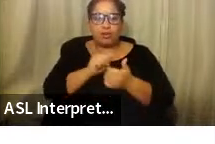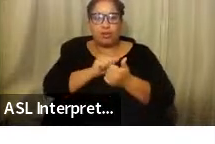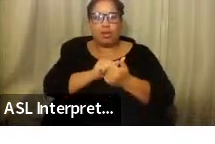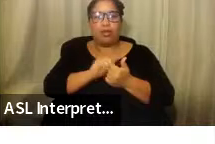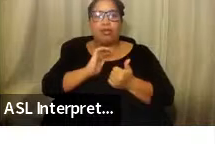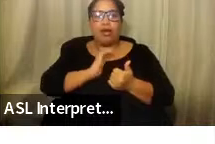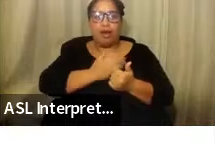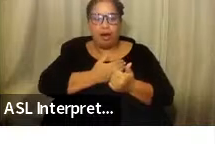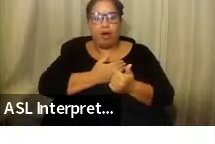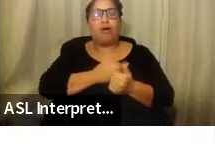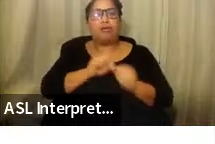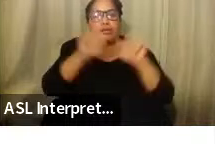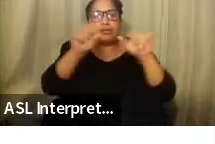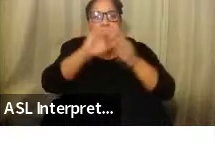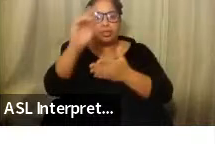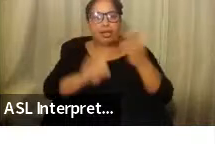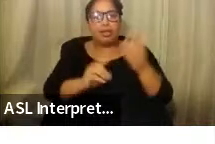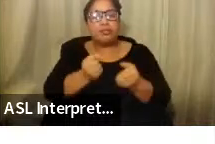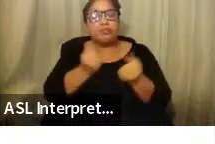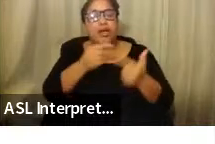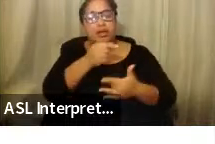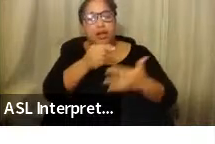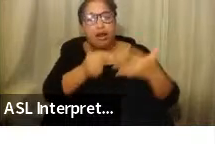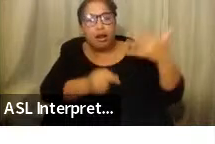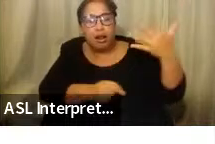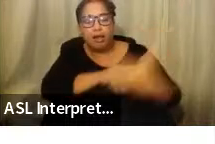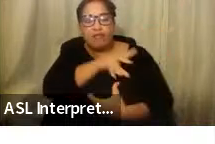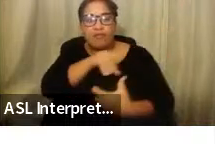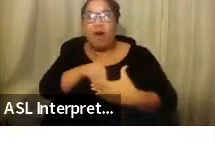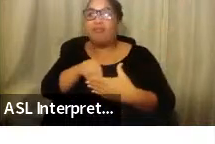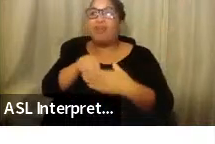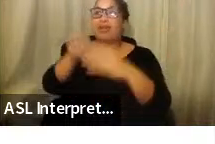into an emergency medical system. So